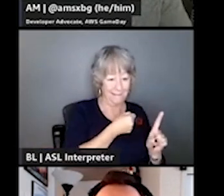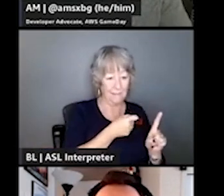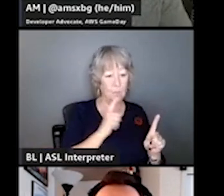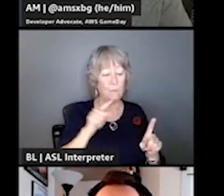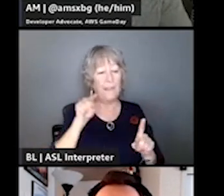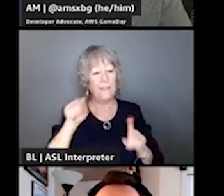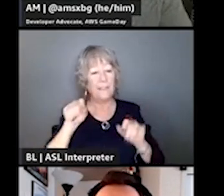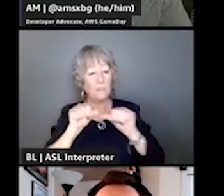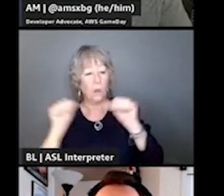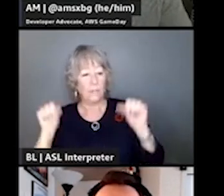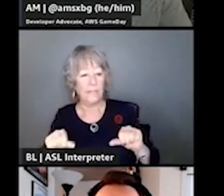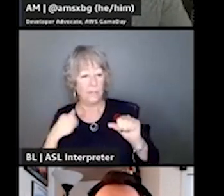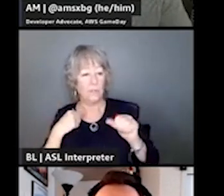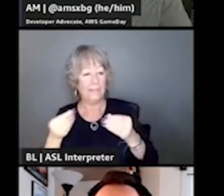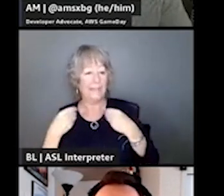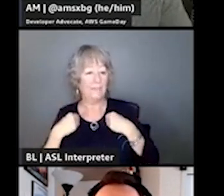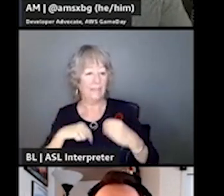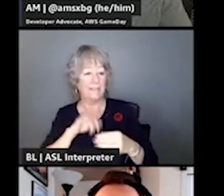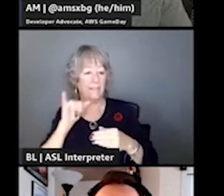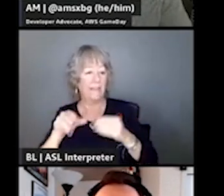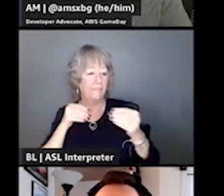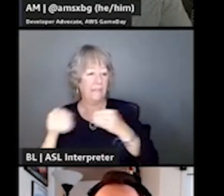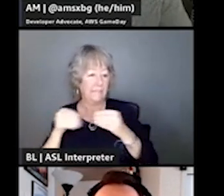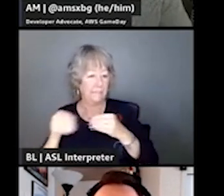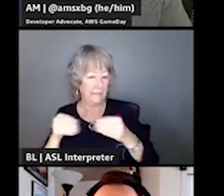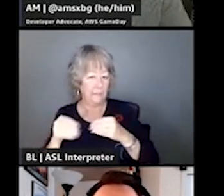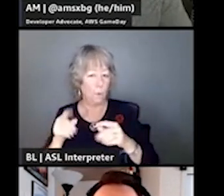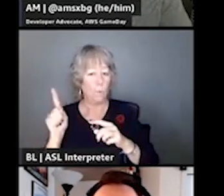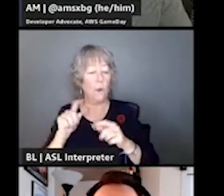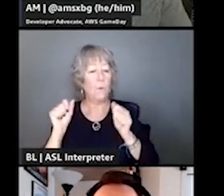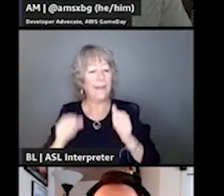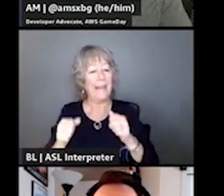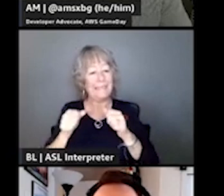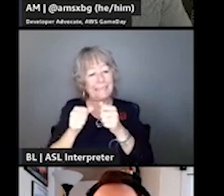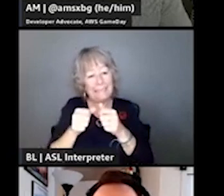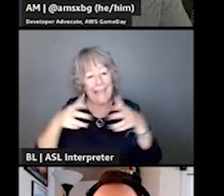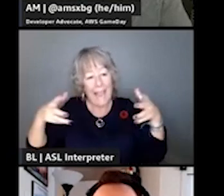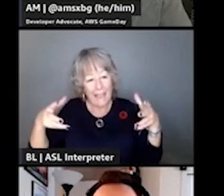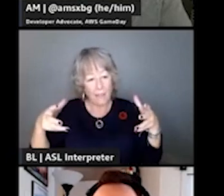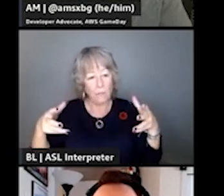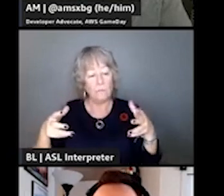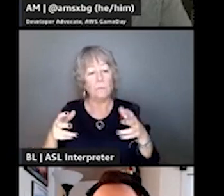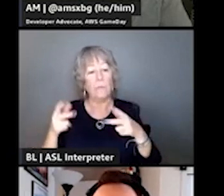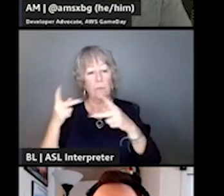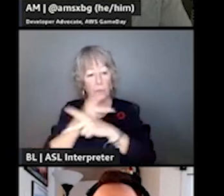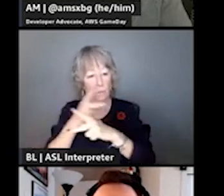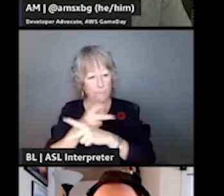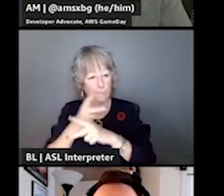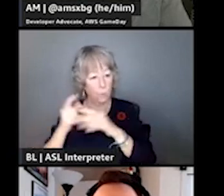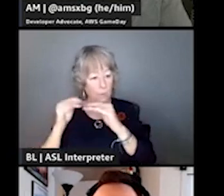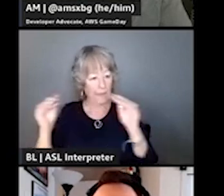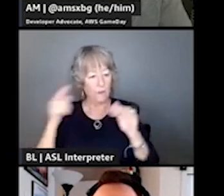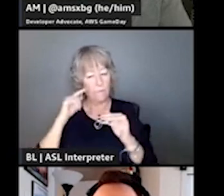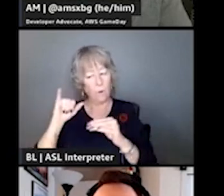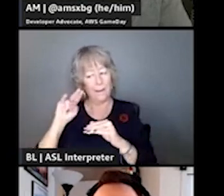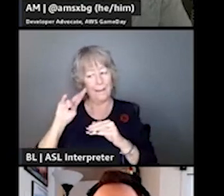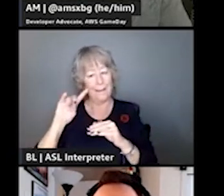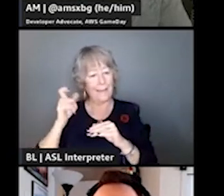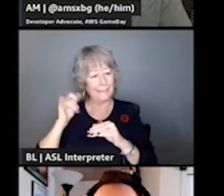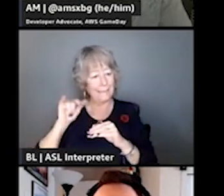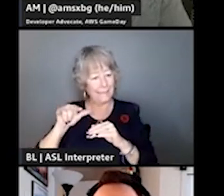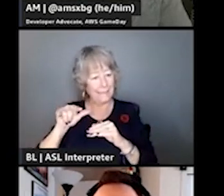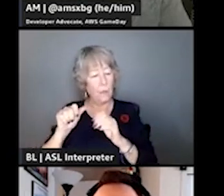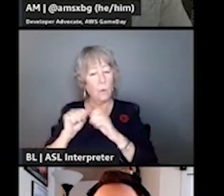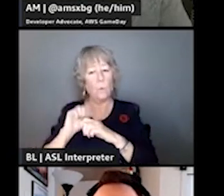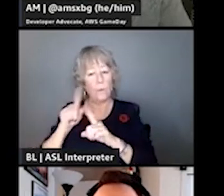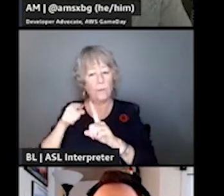really gives us that flexibility where you can scale, the compute layer for indexing with the sudden burst